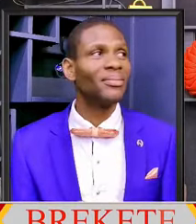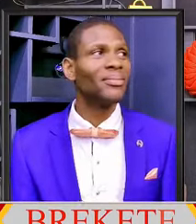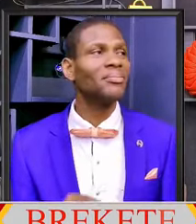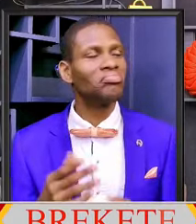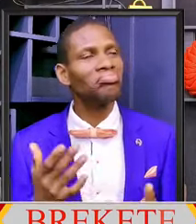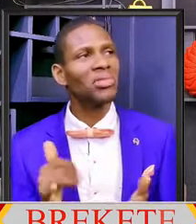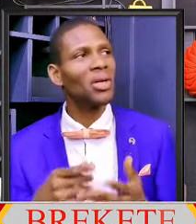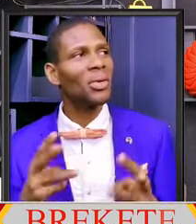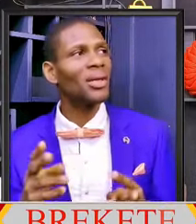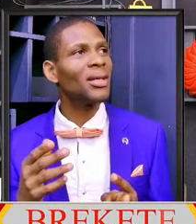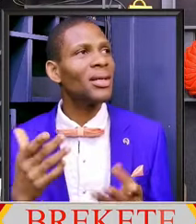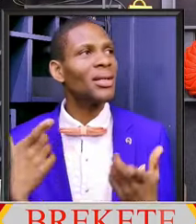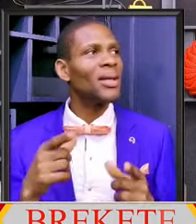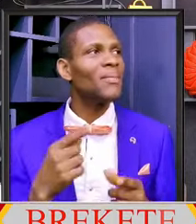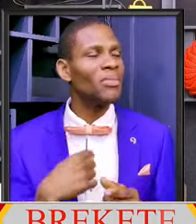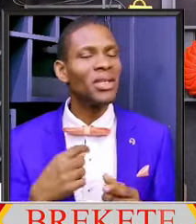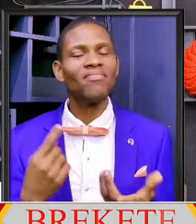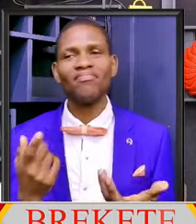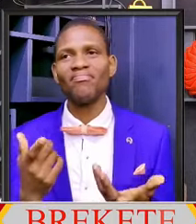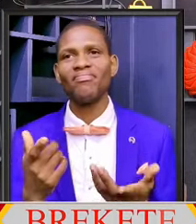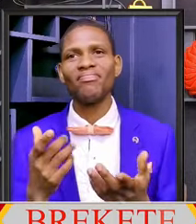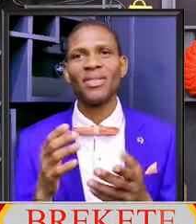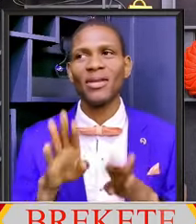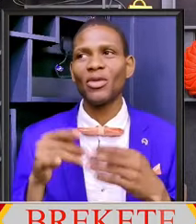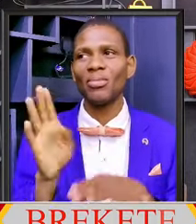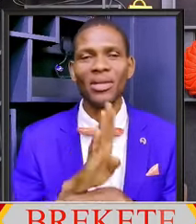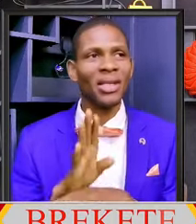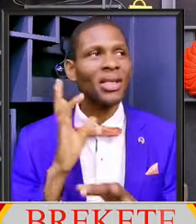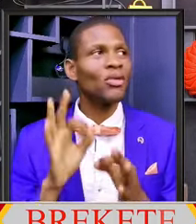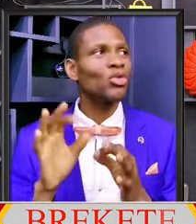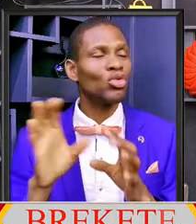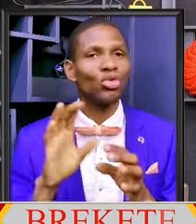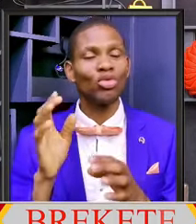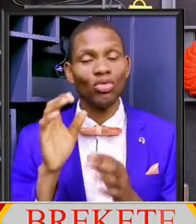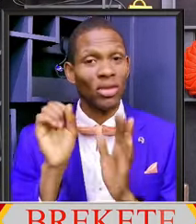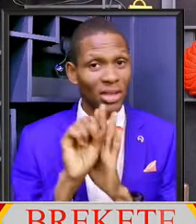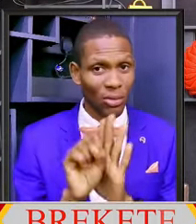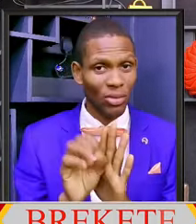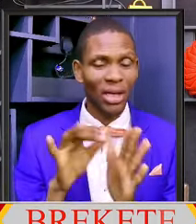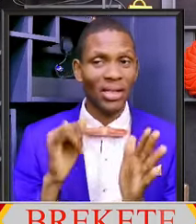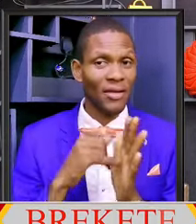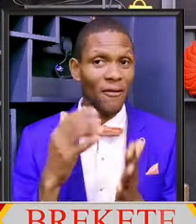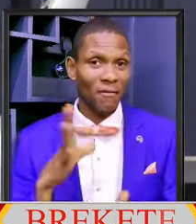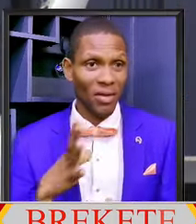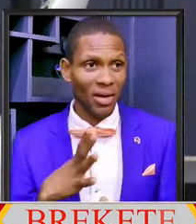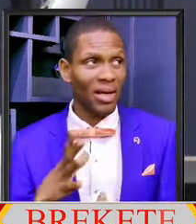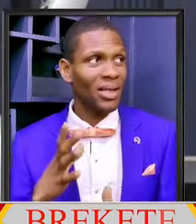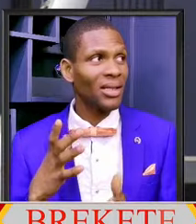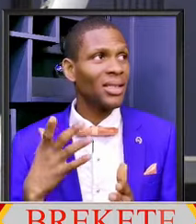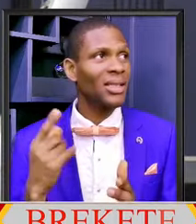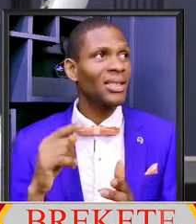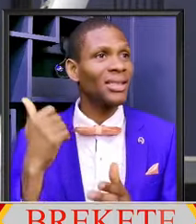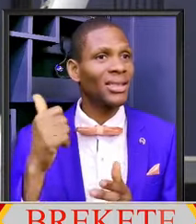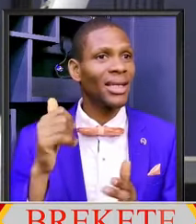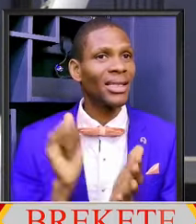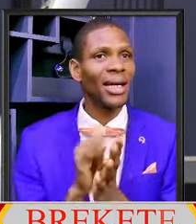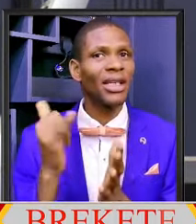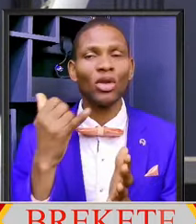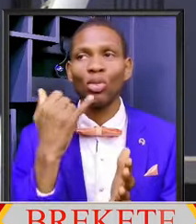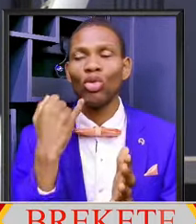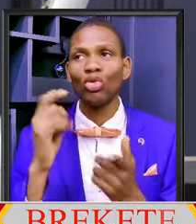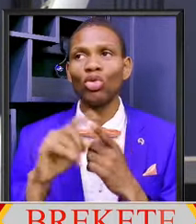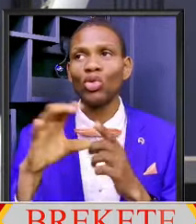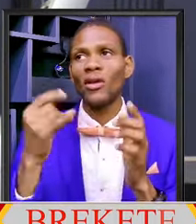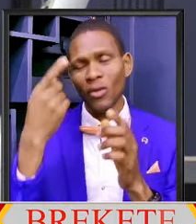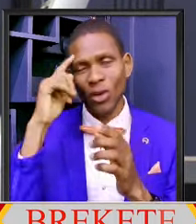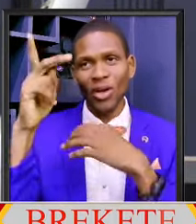In that case, make I patronize you. If you do sample, we see say if fine. The 10 way they supposed do for Kaduna,